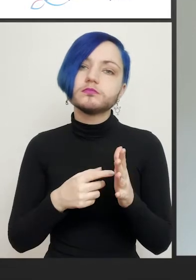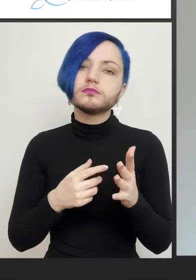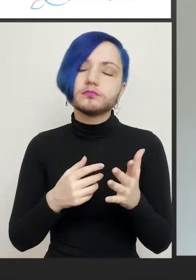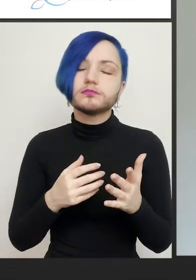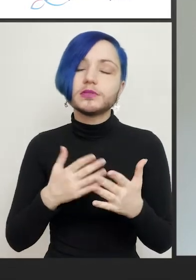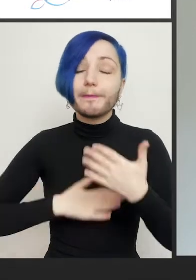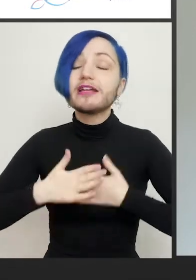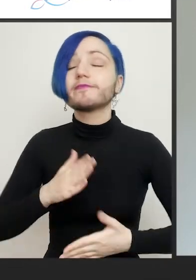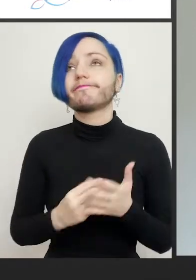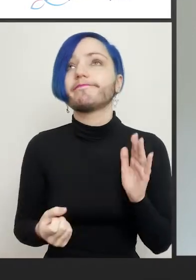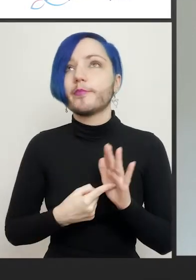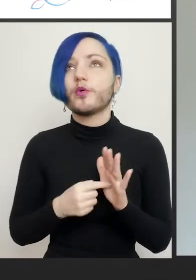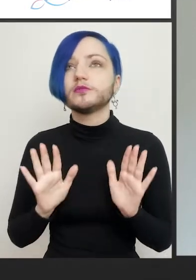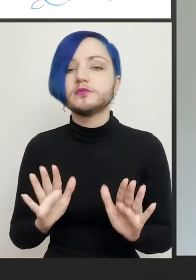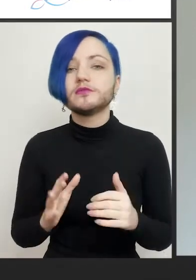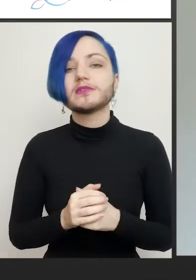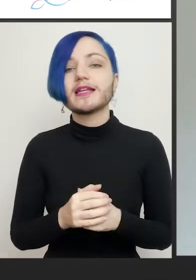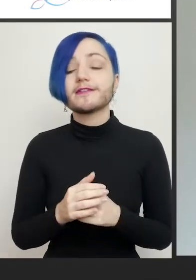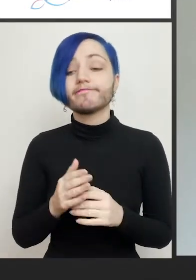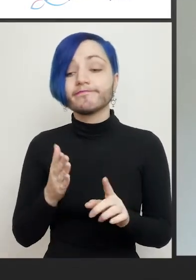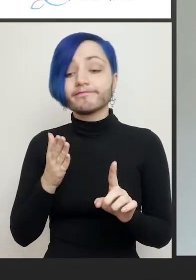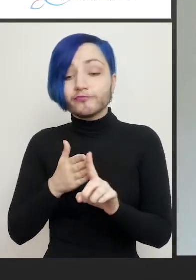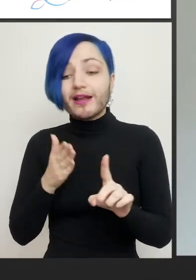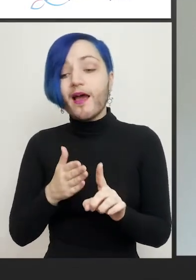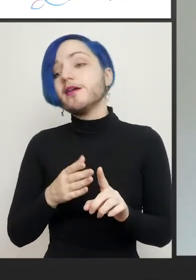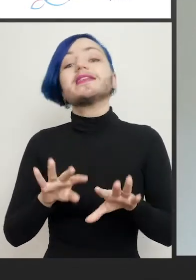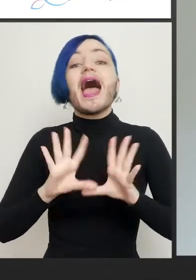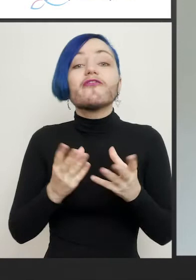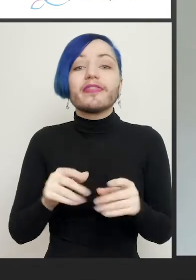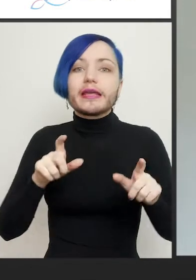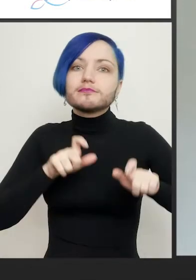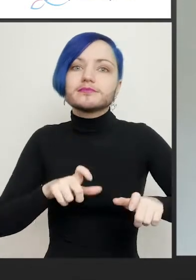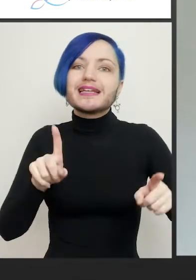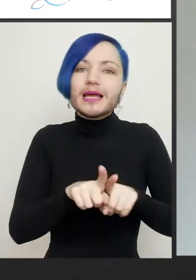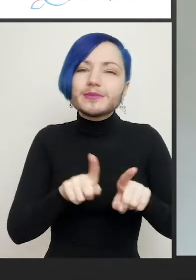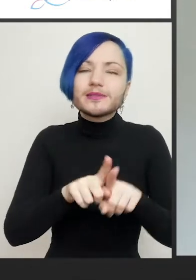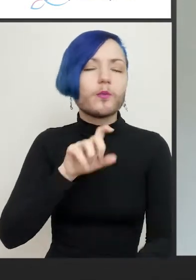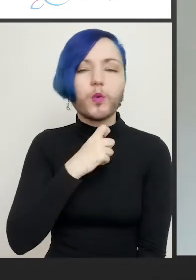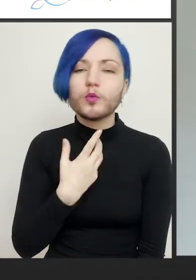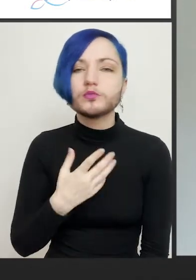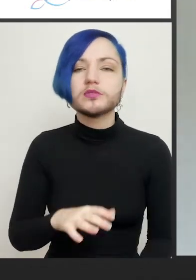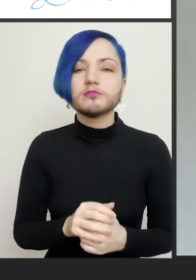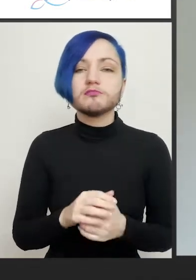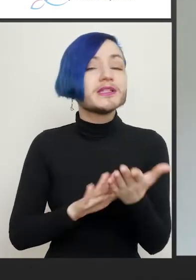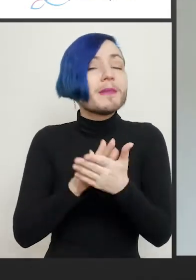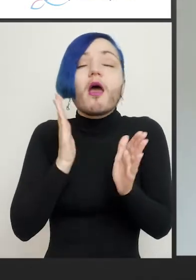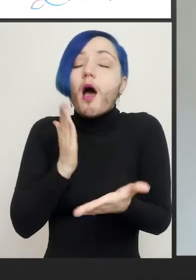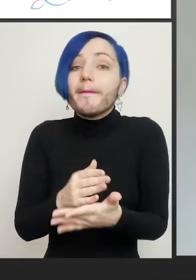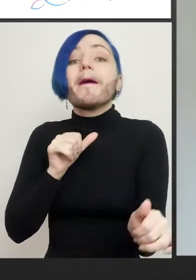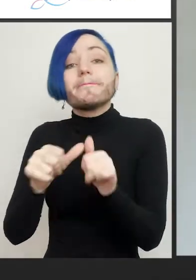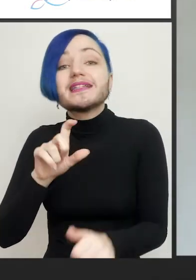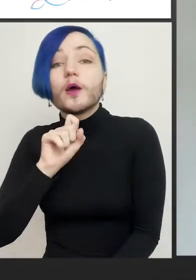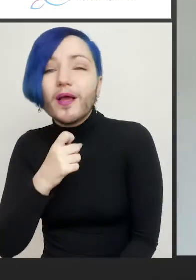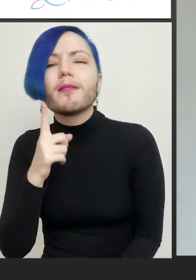that things won't always be the same. They might not always be better, but they won't be the same as they are now. And yeah, and I think to have an expansive view